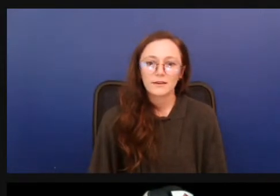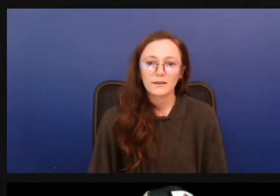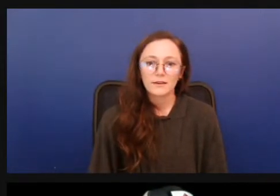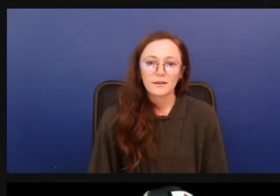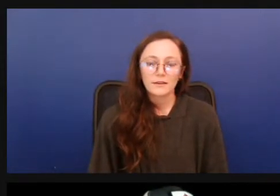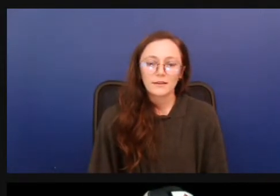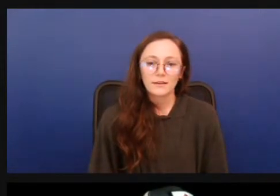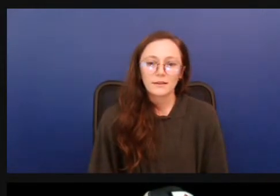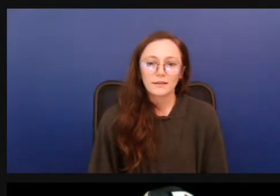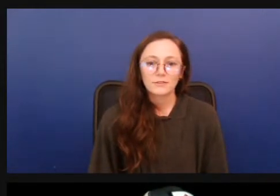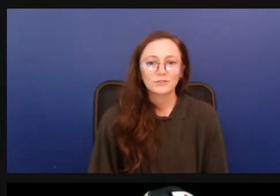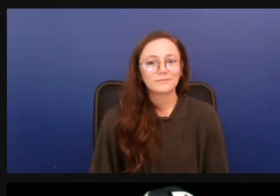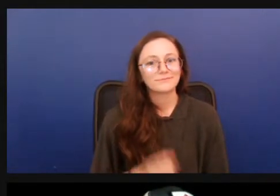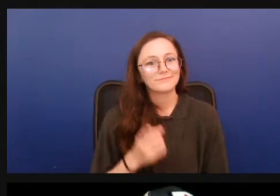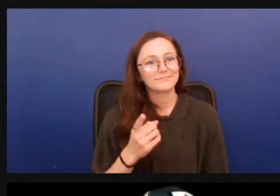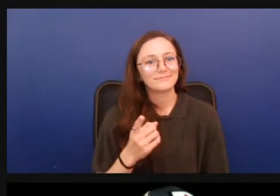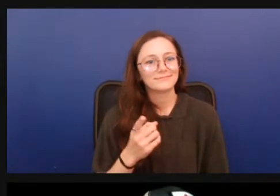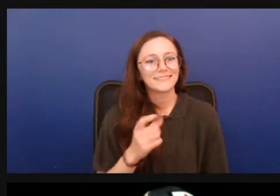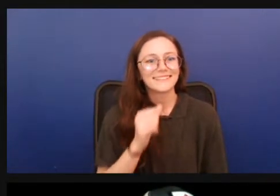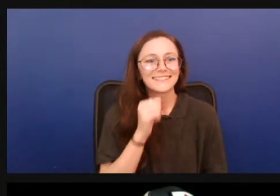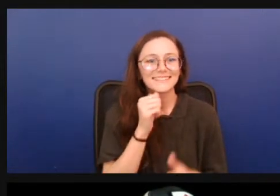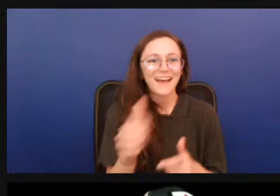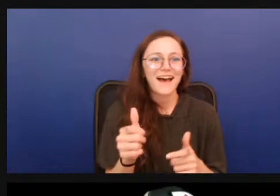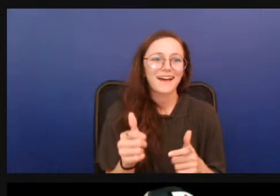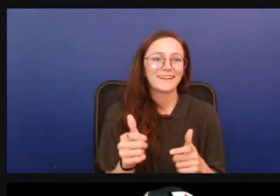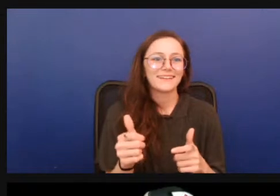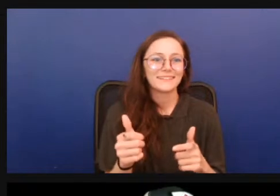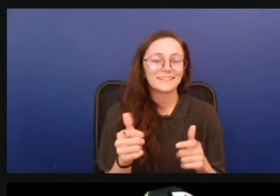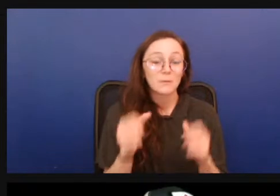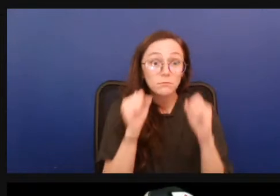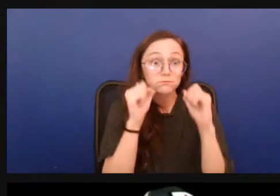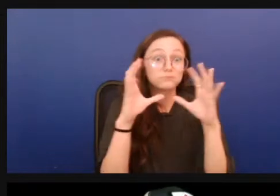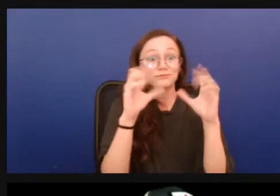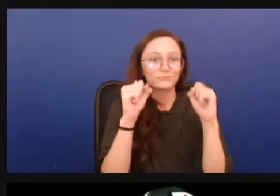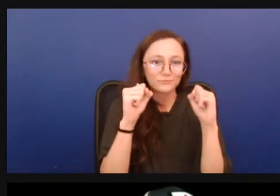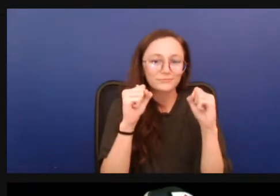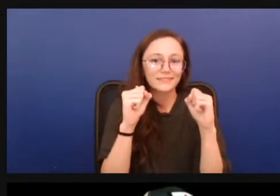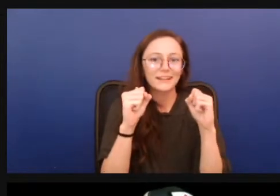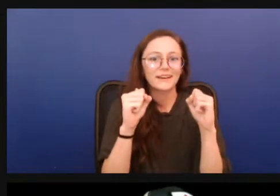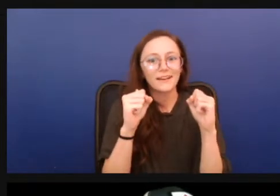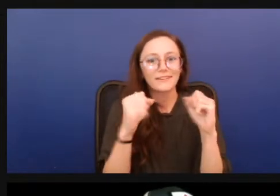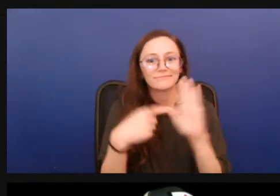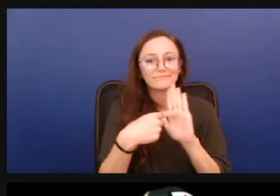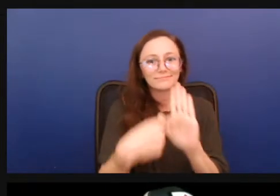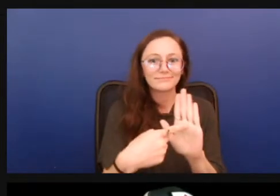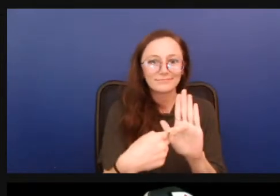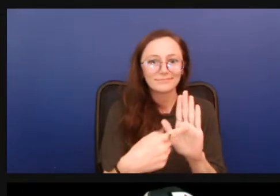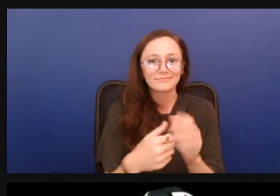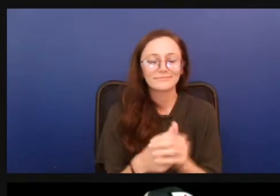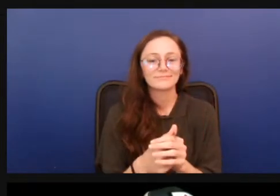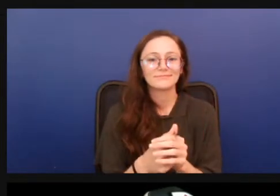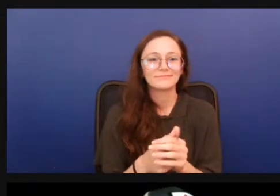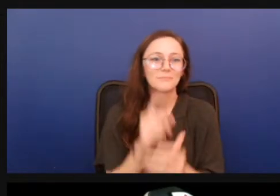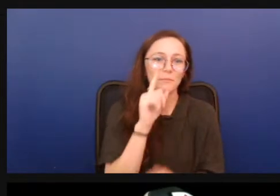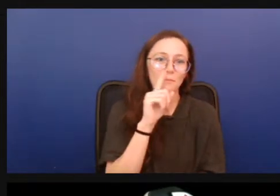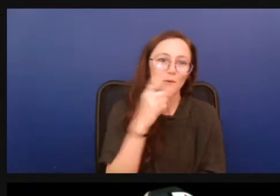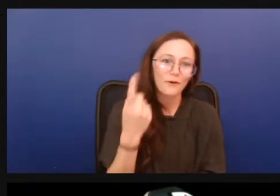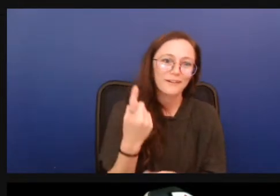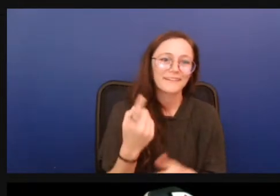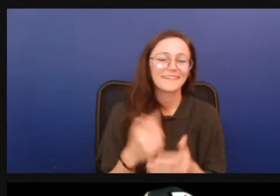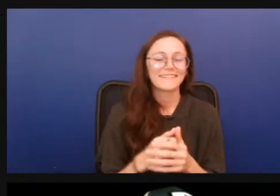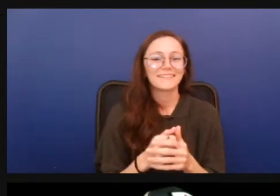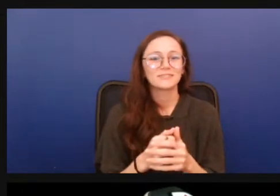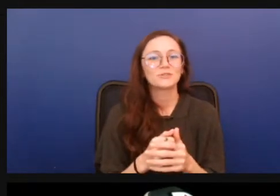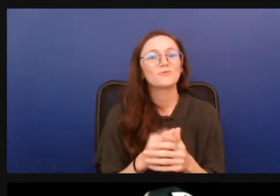the less dramatic version that I tell is boring. I'm really just looking at the data here to see, and if we saw more activation of